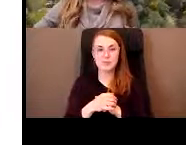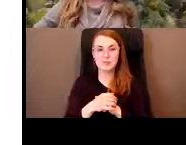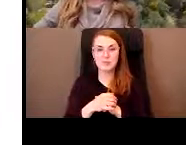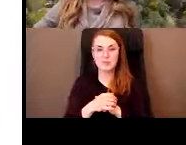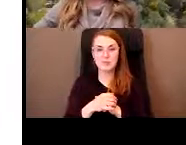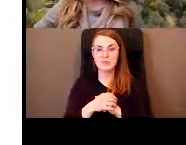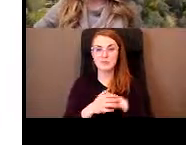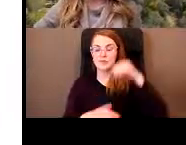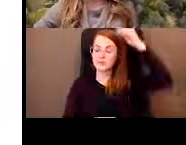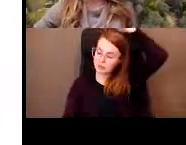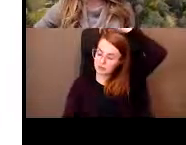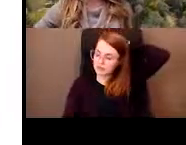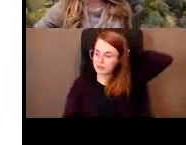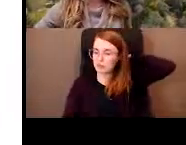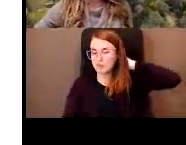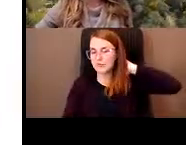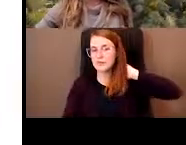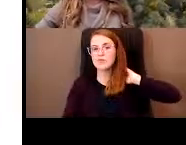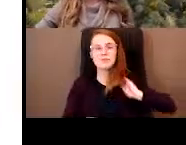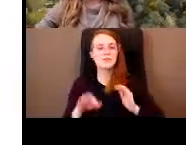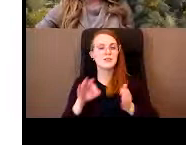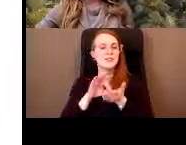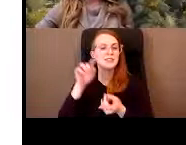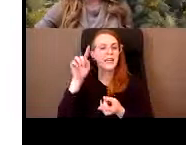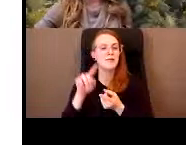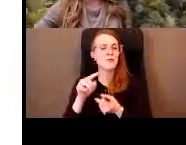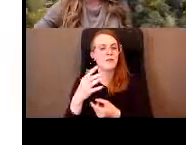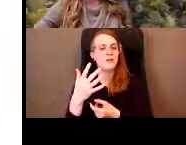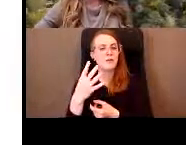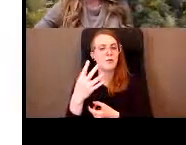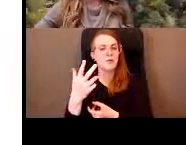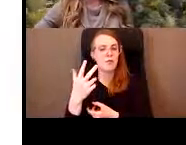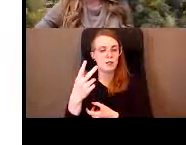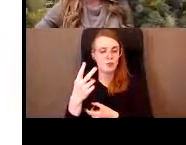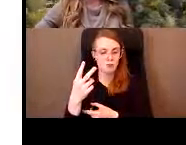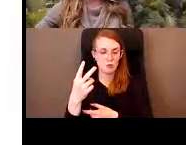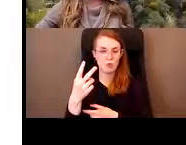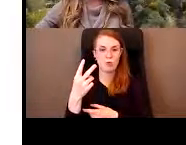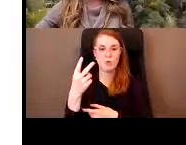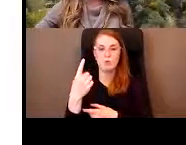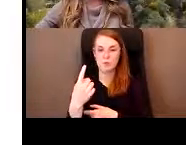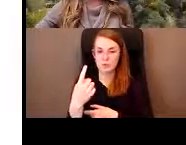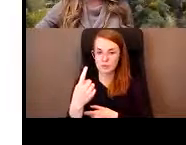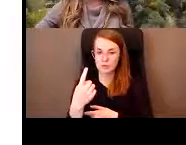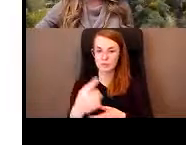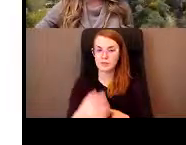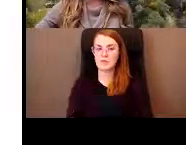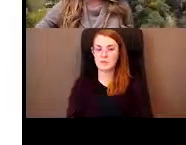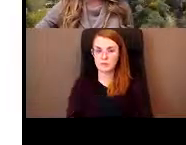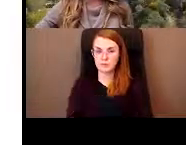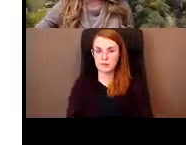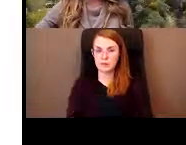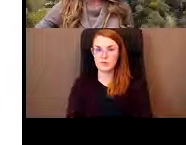Got 5, 4, 3, 2, 1.